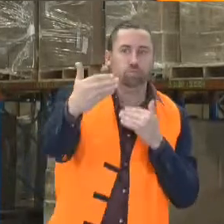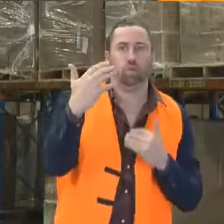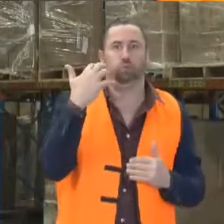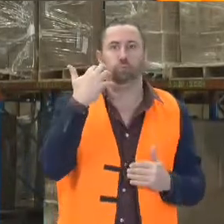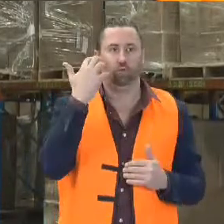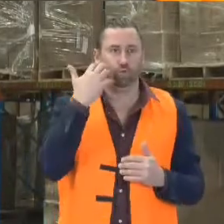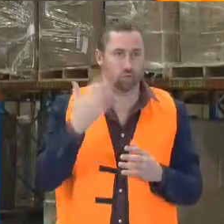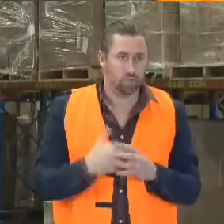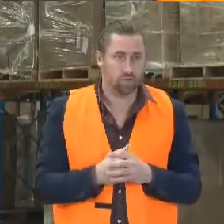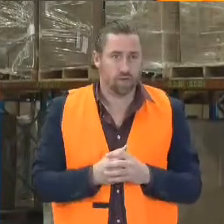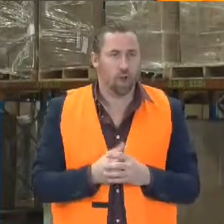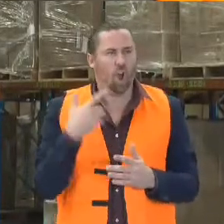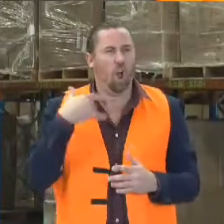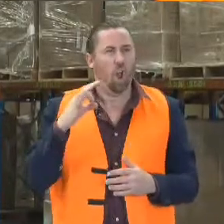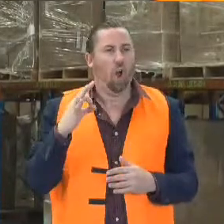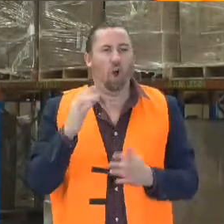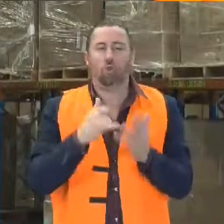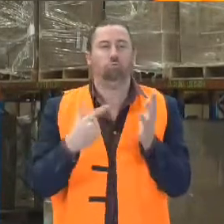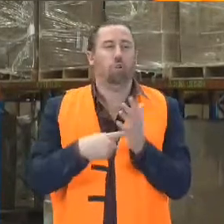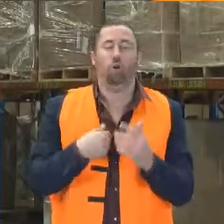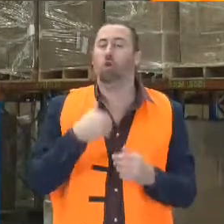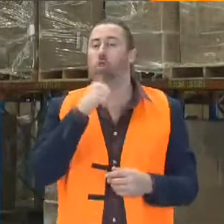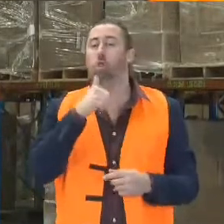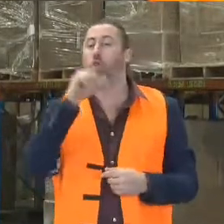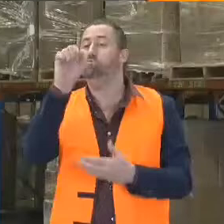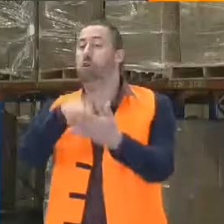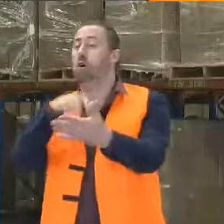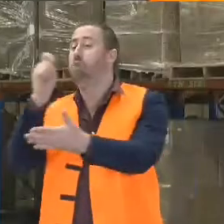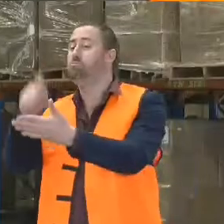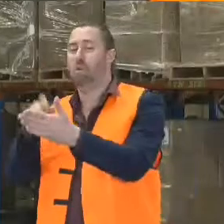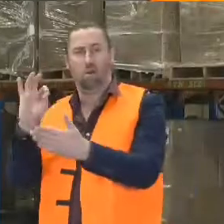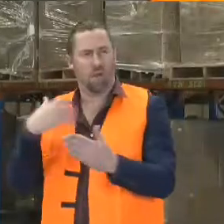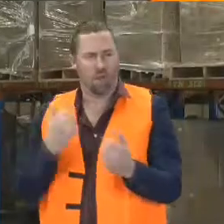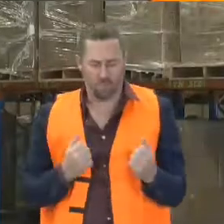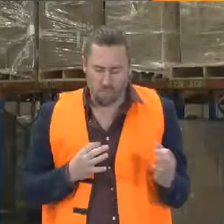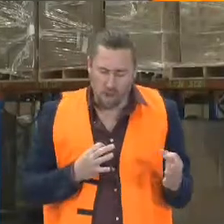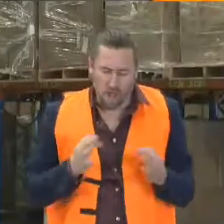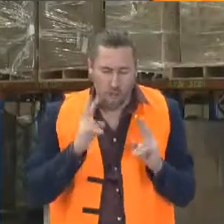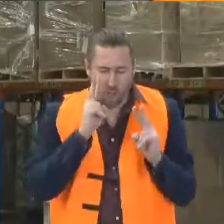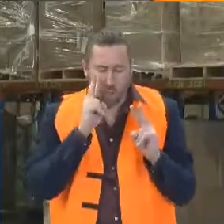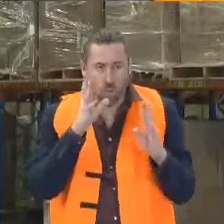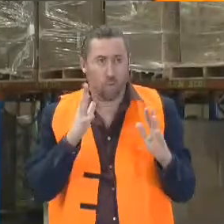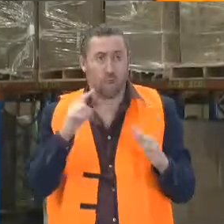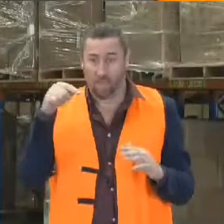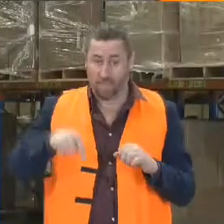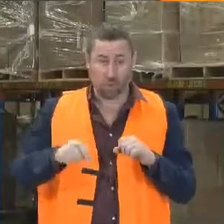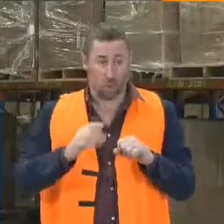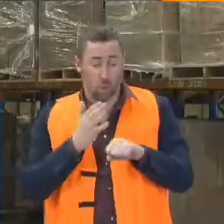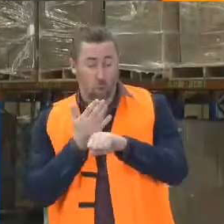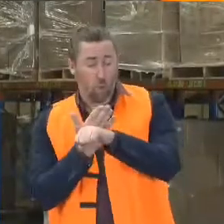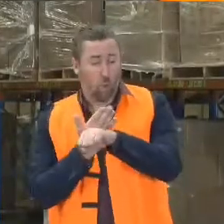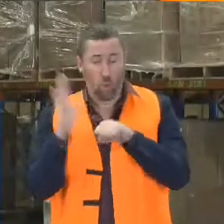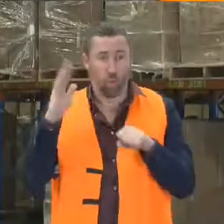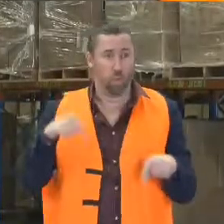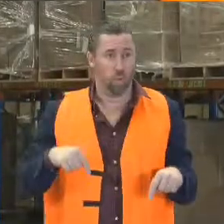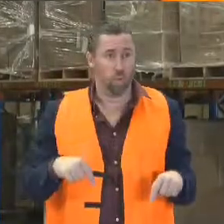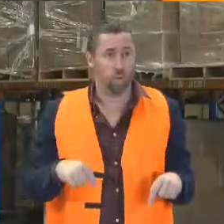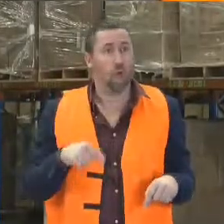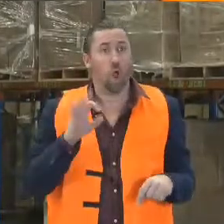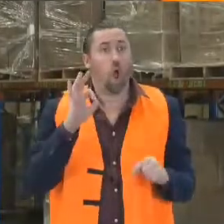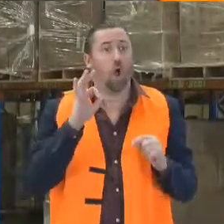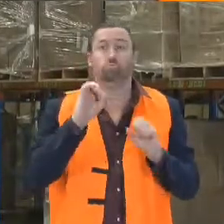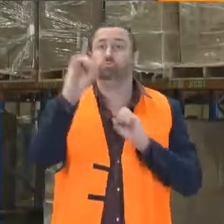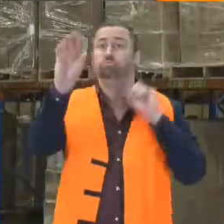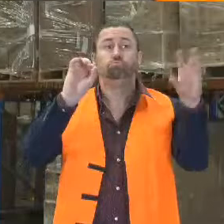lot of detailed planning has gone into this, and as you can see, a brand new facility here. This is not the distribution centre. This is